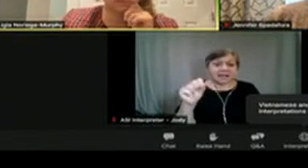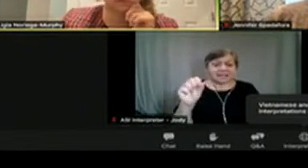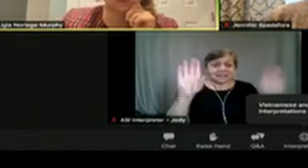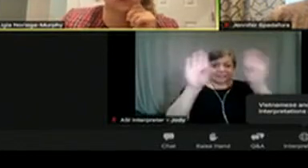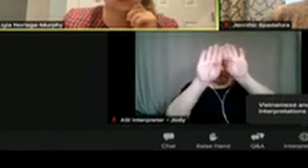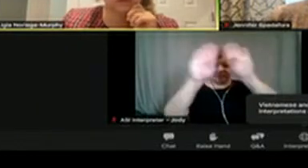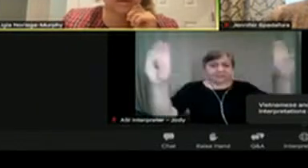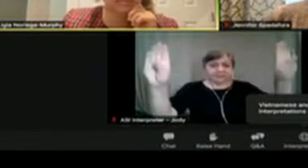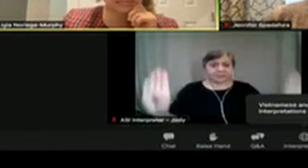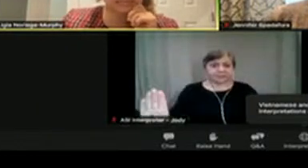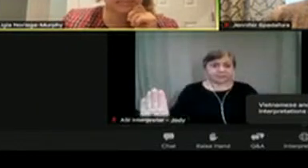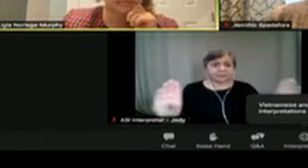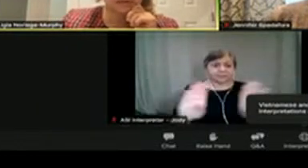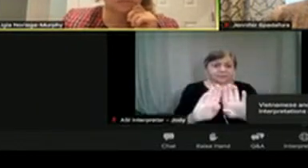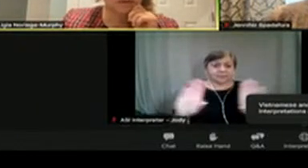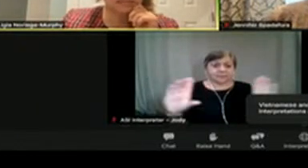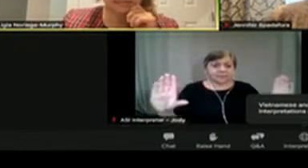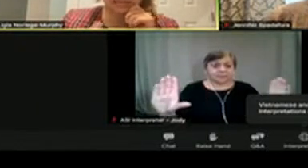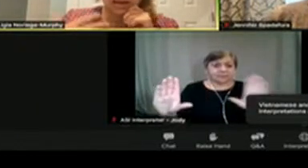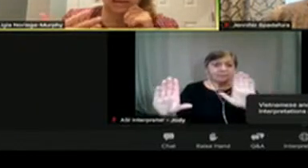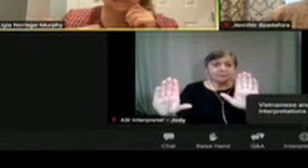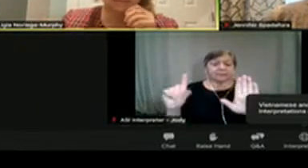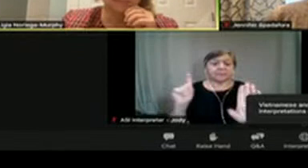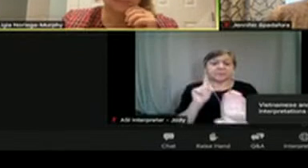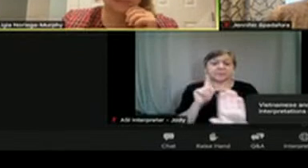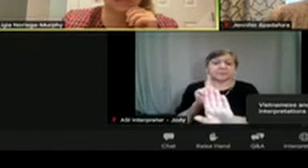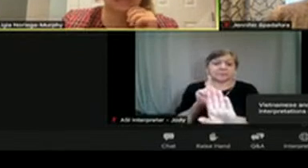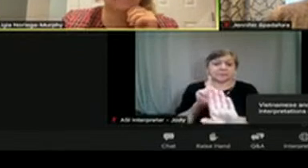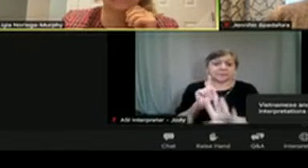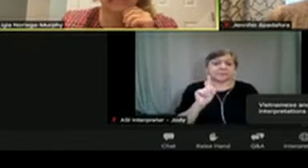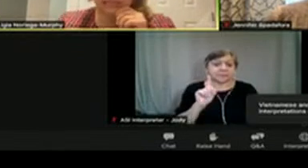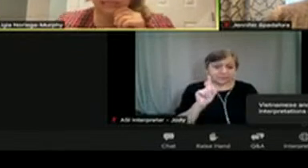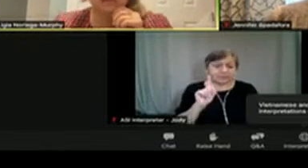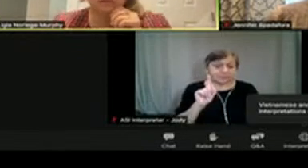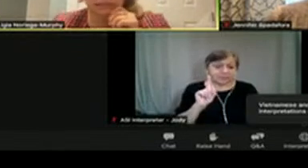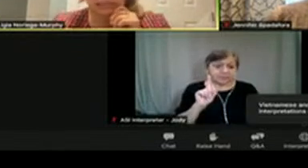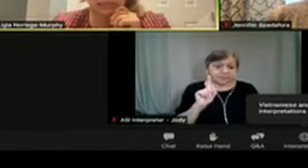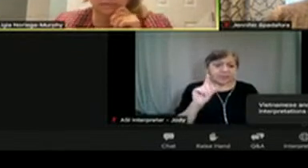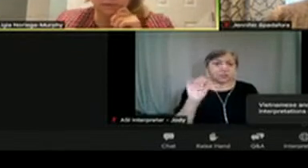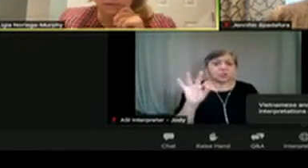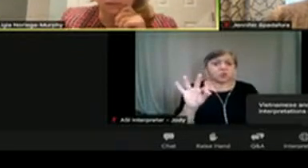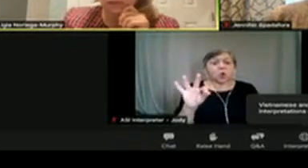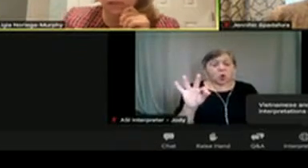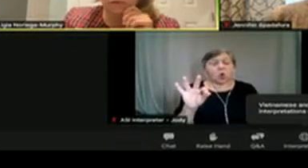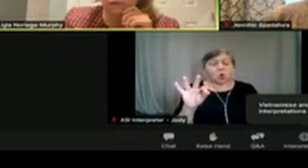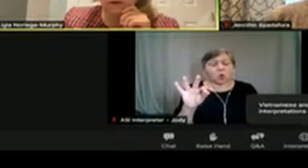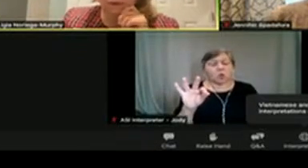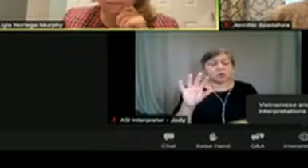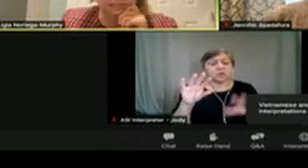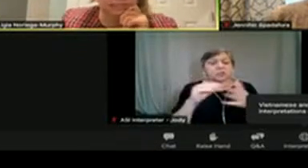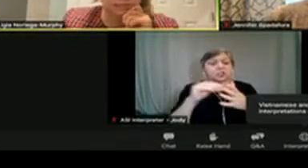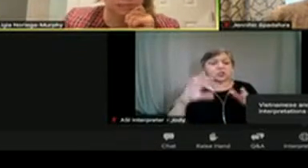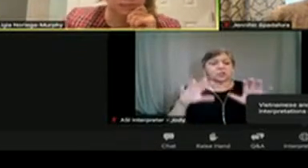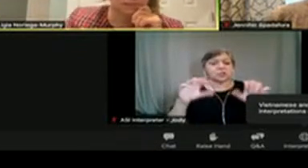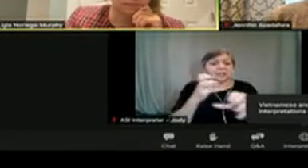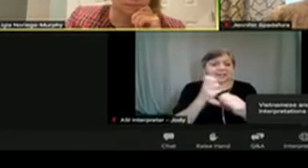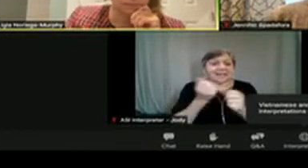to, for students to access what is the services they need to receive. So thank you for your